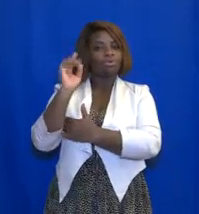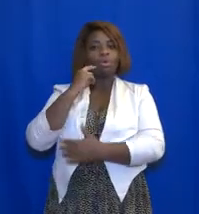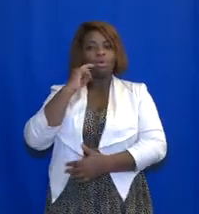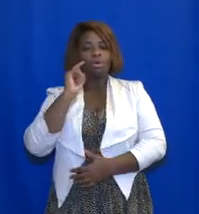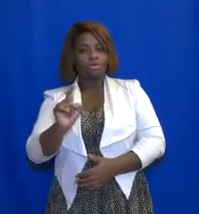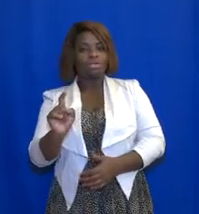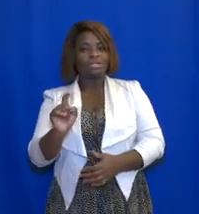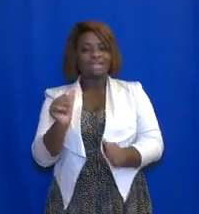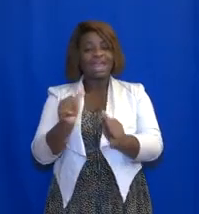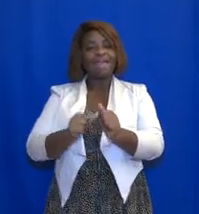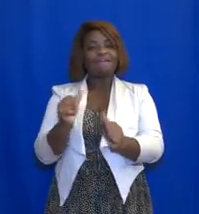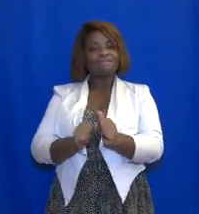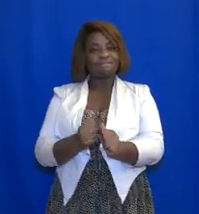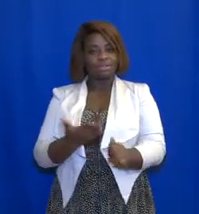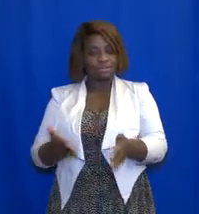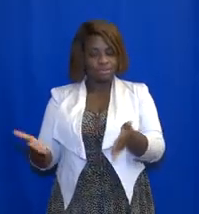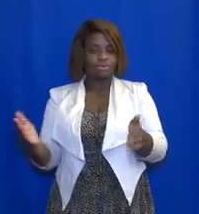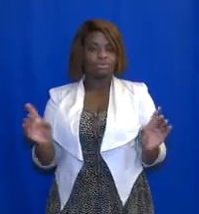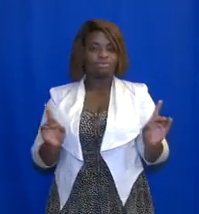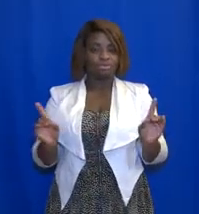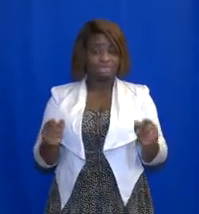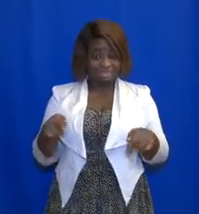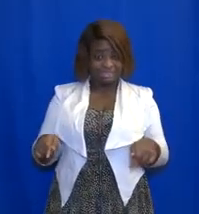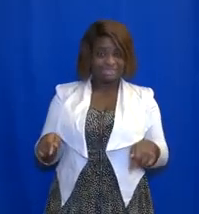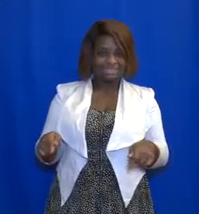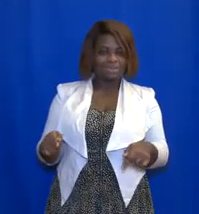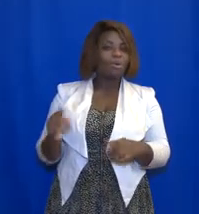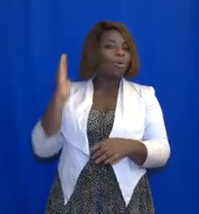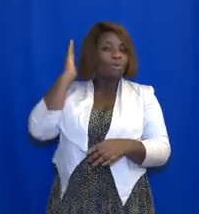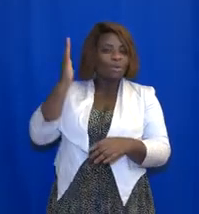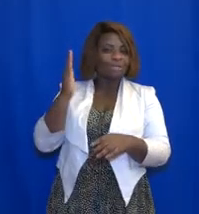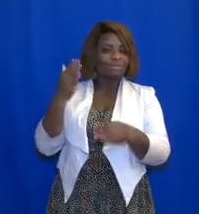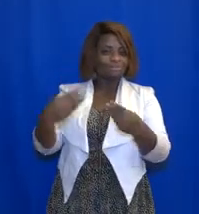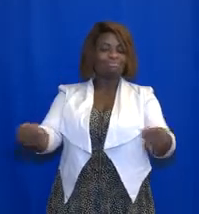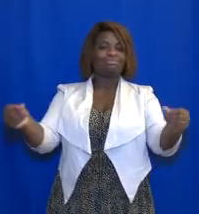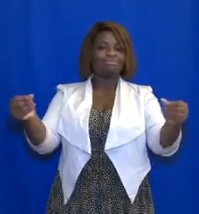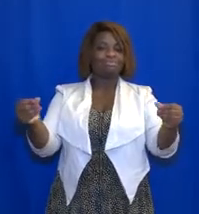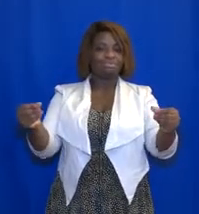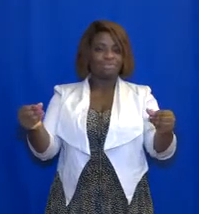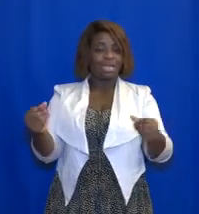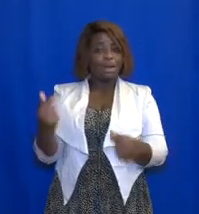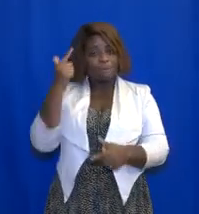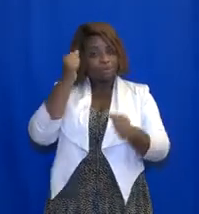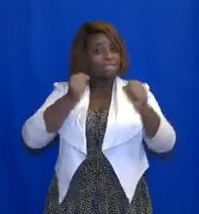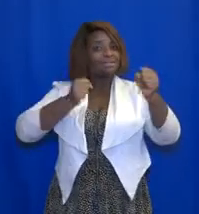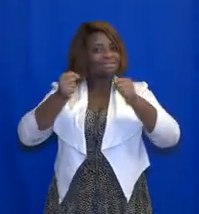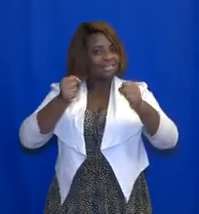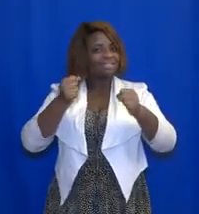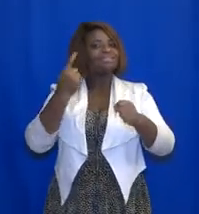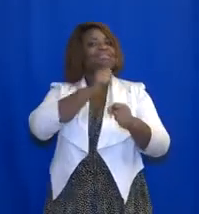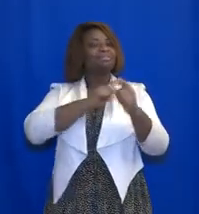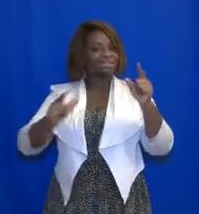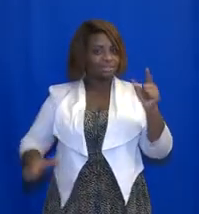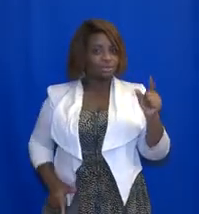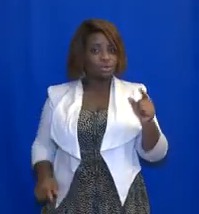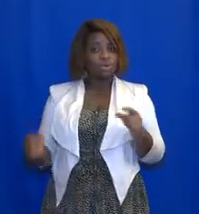our every step. This too shall pass. For the battle is the Lord's, and